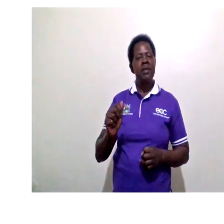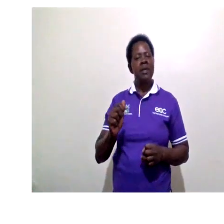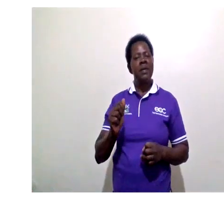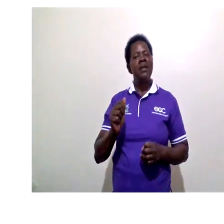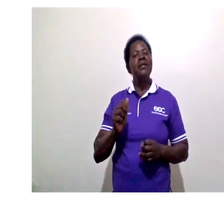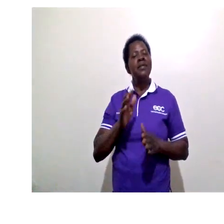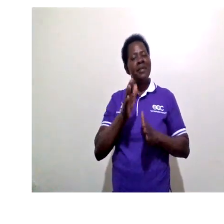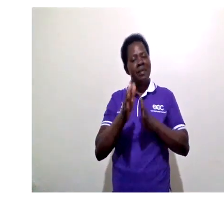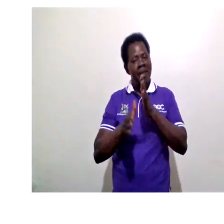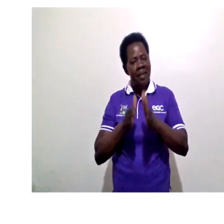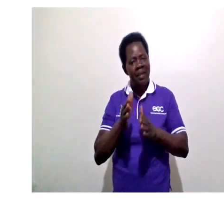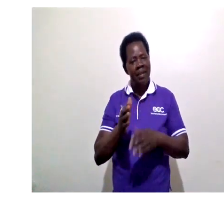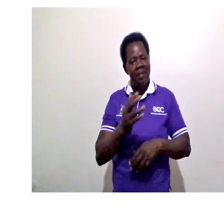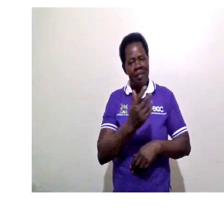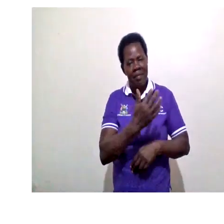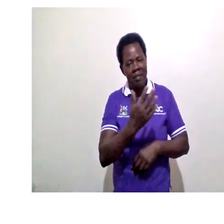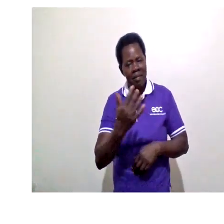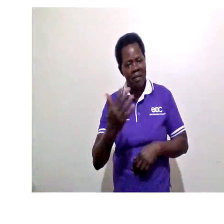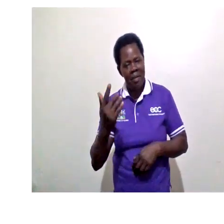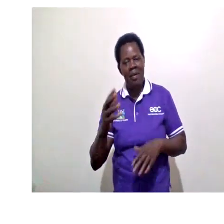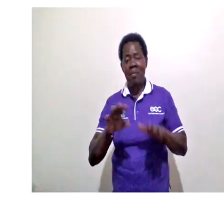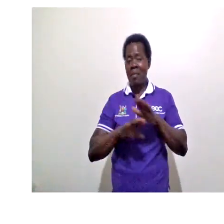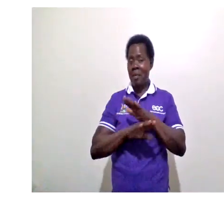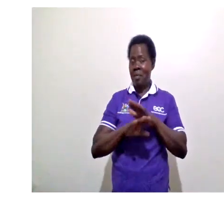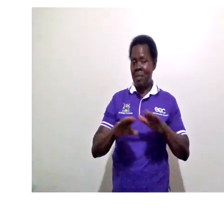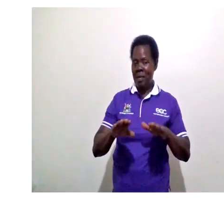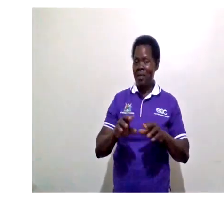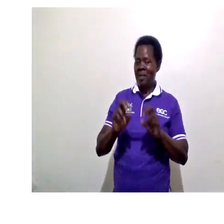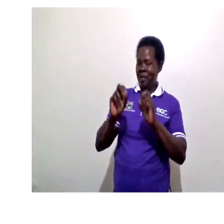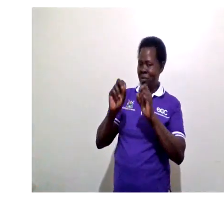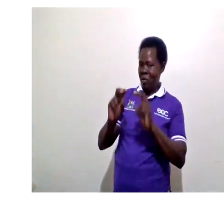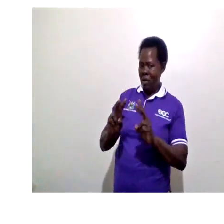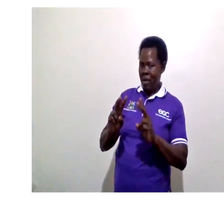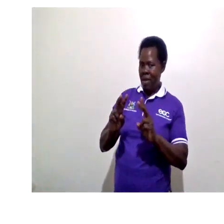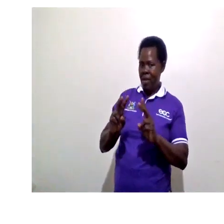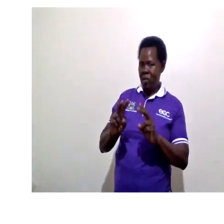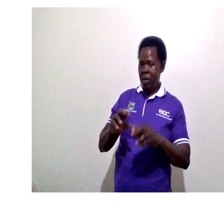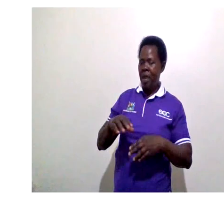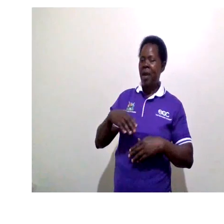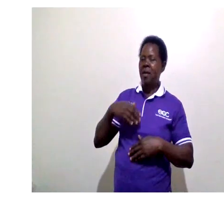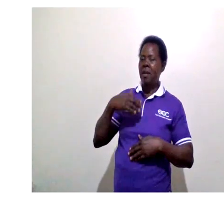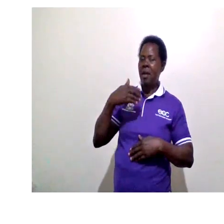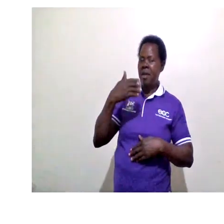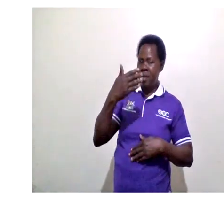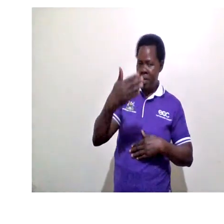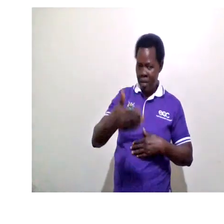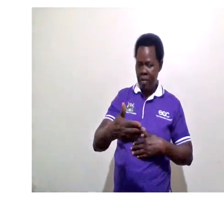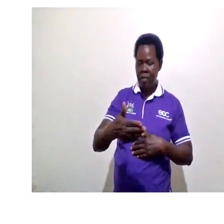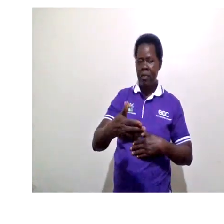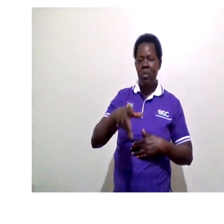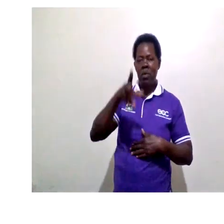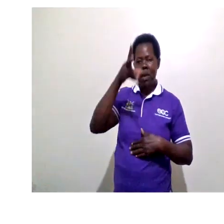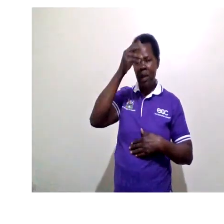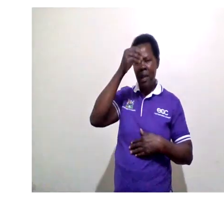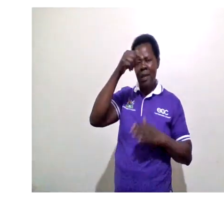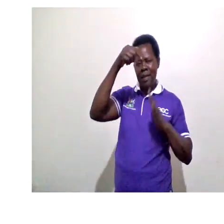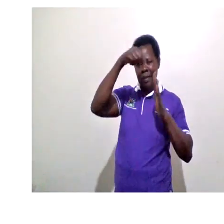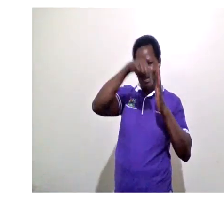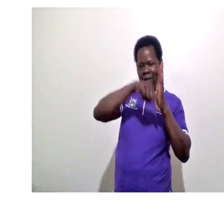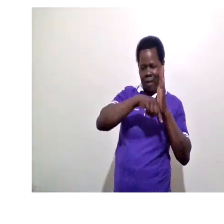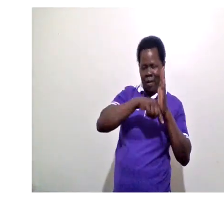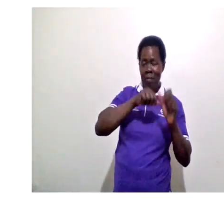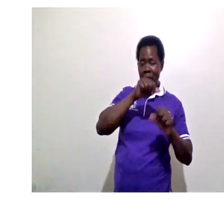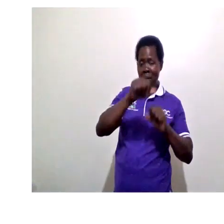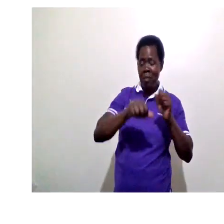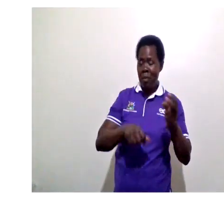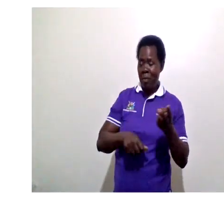bases. We sign it as that. Okay. Next, we